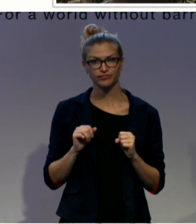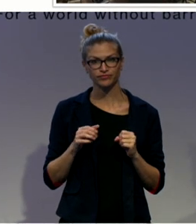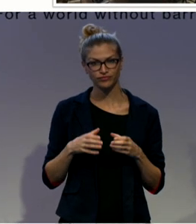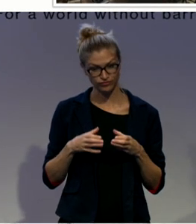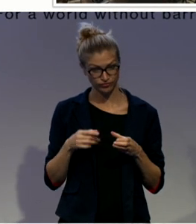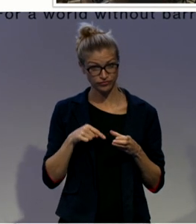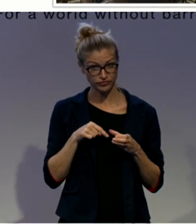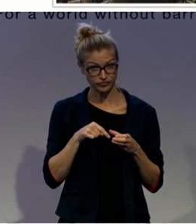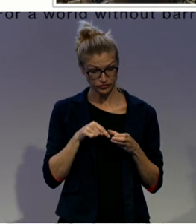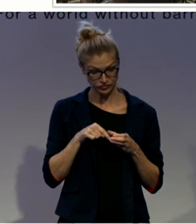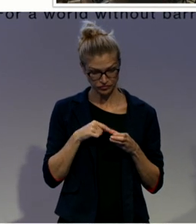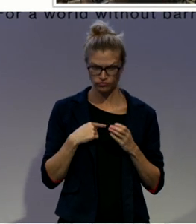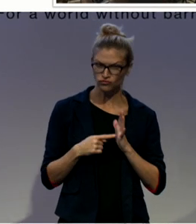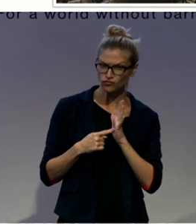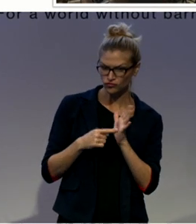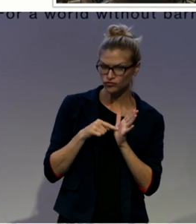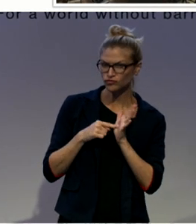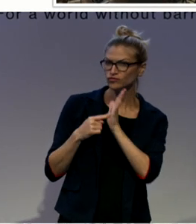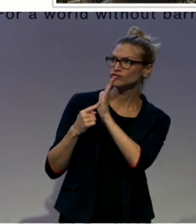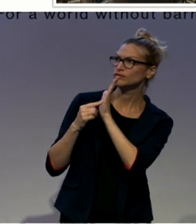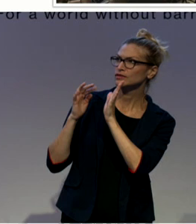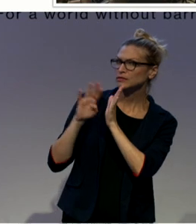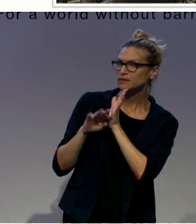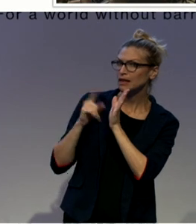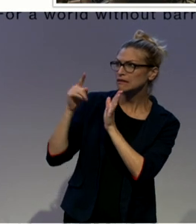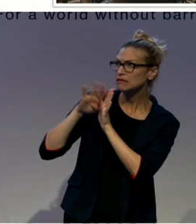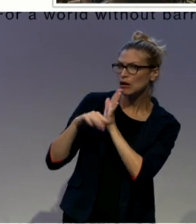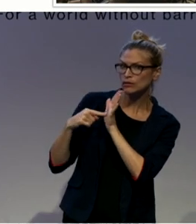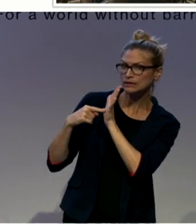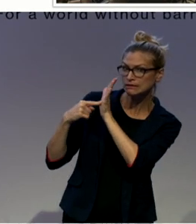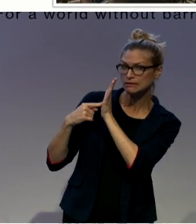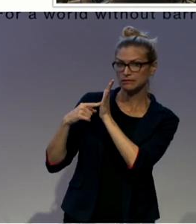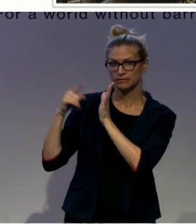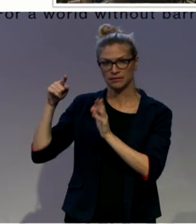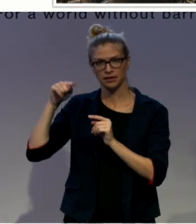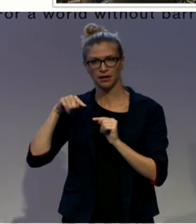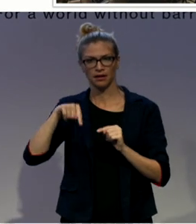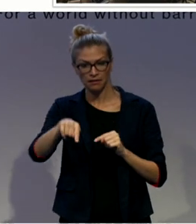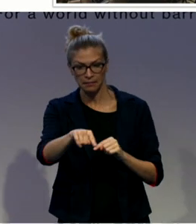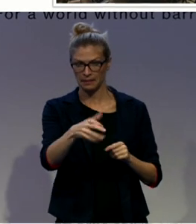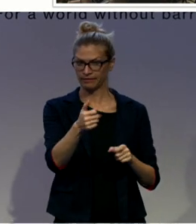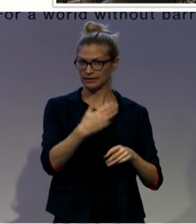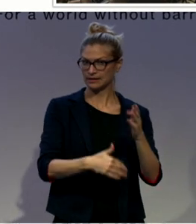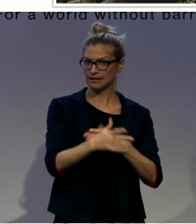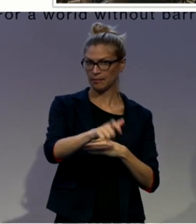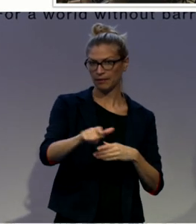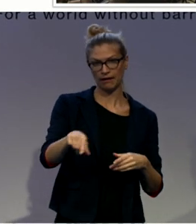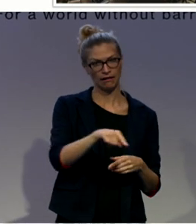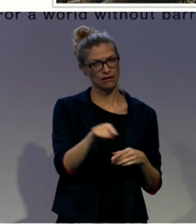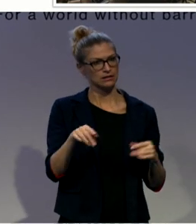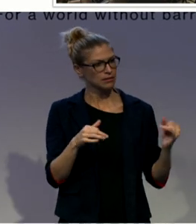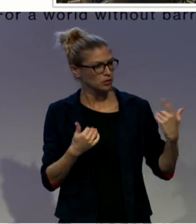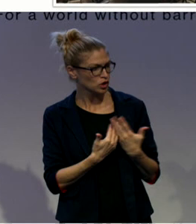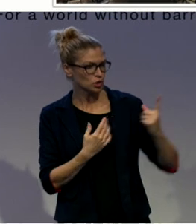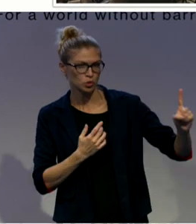of companionship, so the people with disability can have someone who can help them without